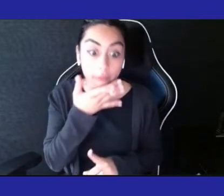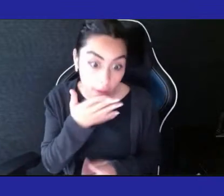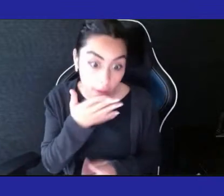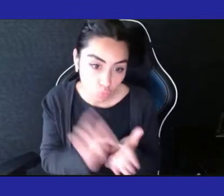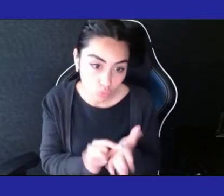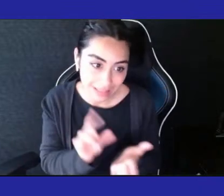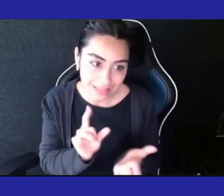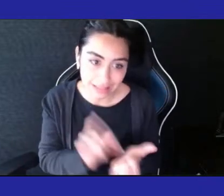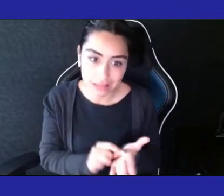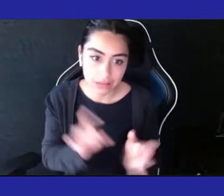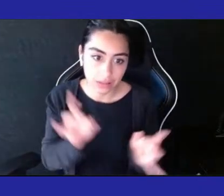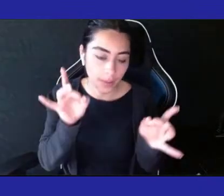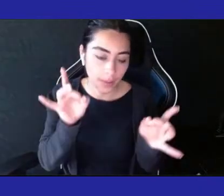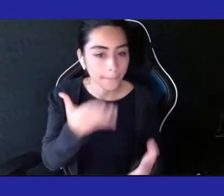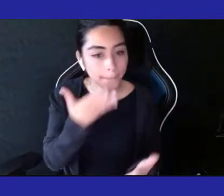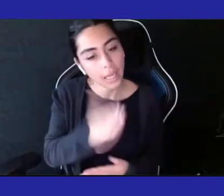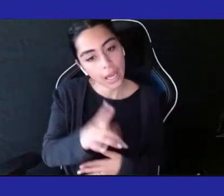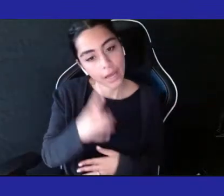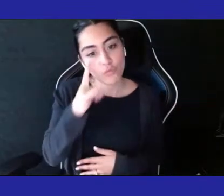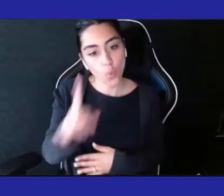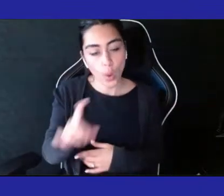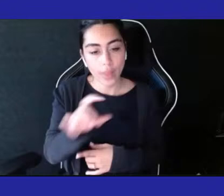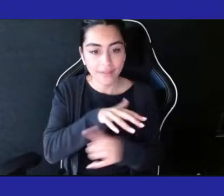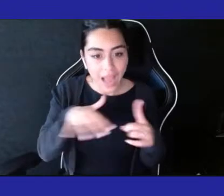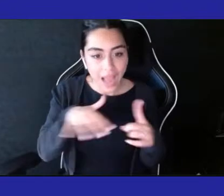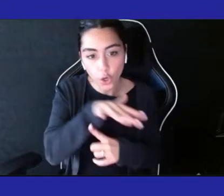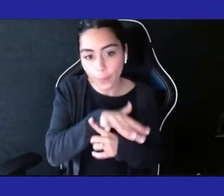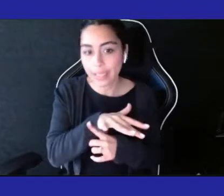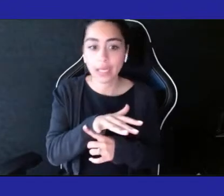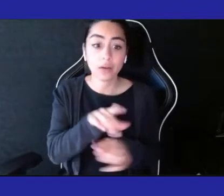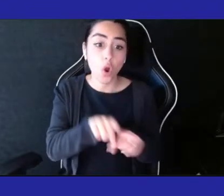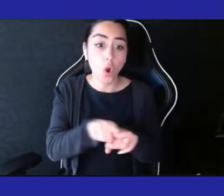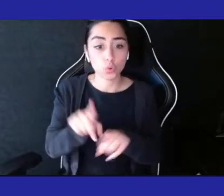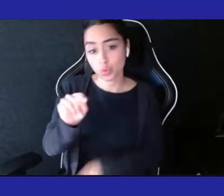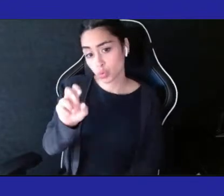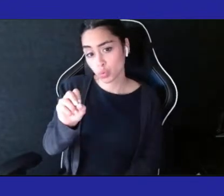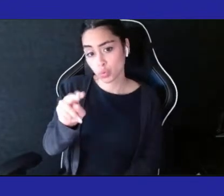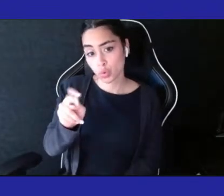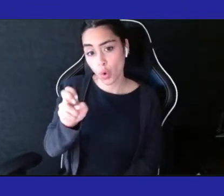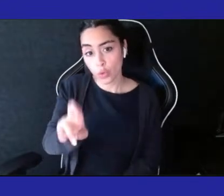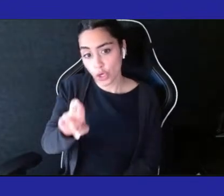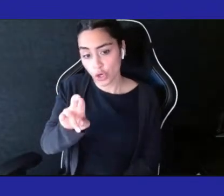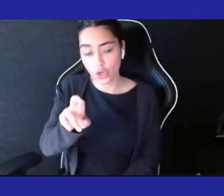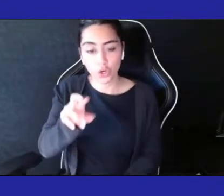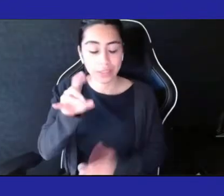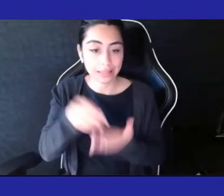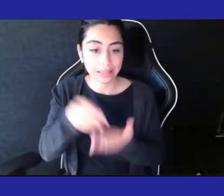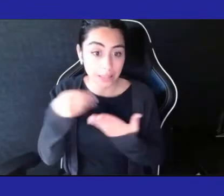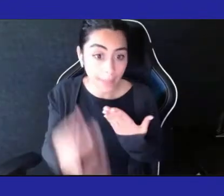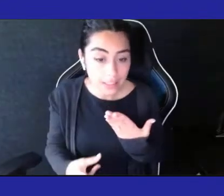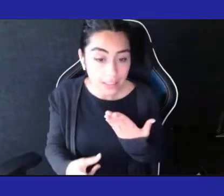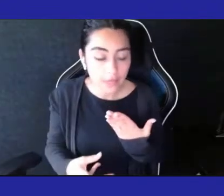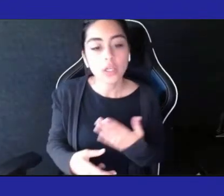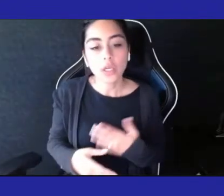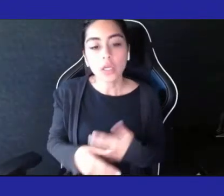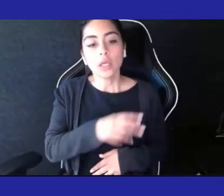for the environment. It's expensive, the toner, and so Kim, collaborating